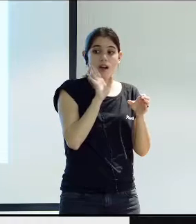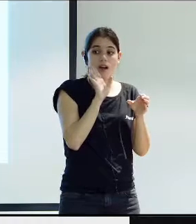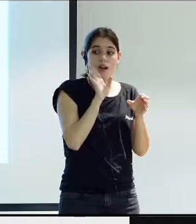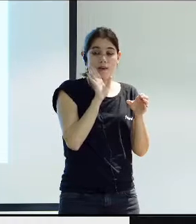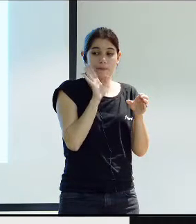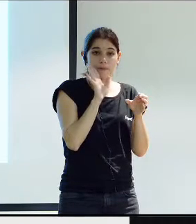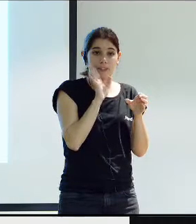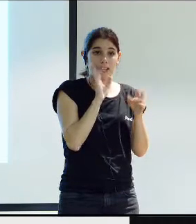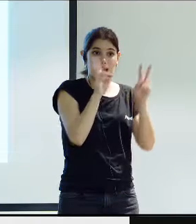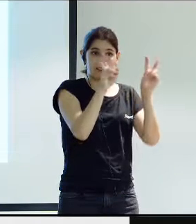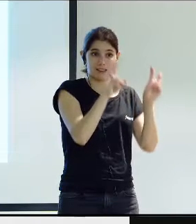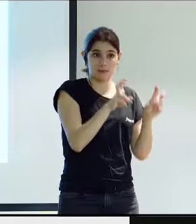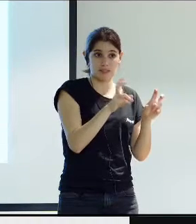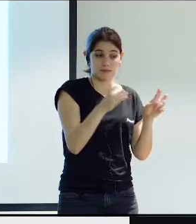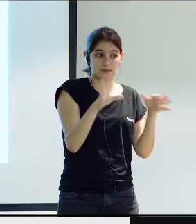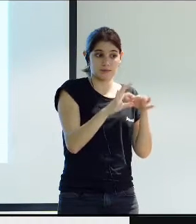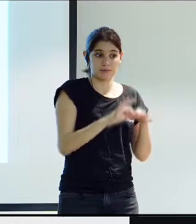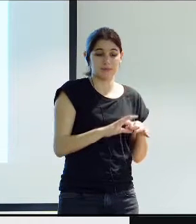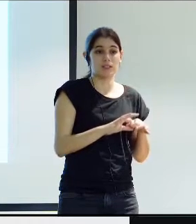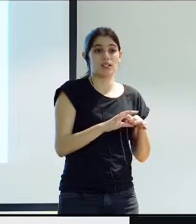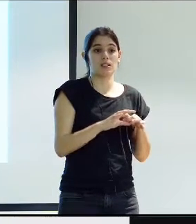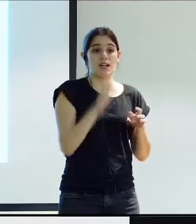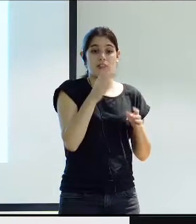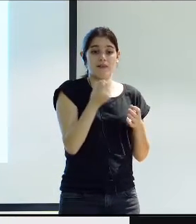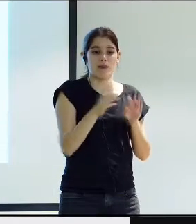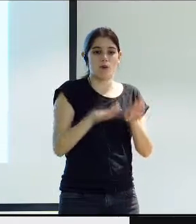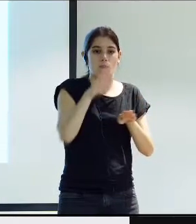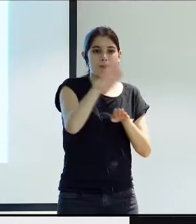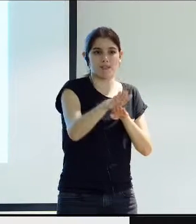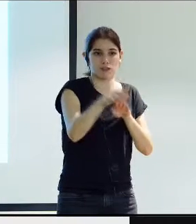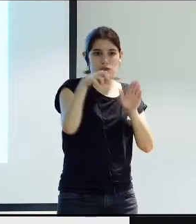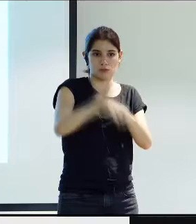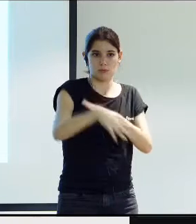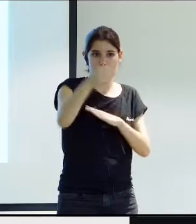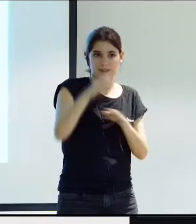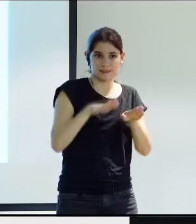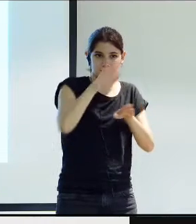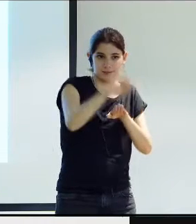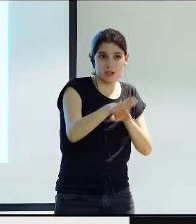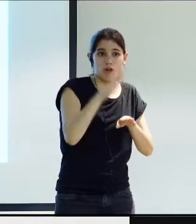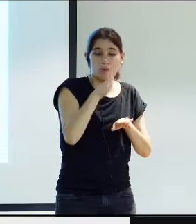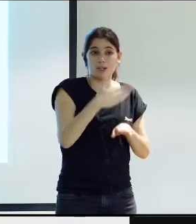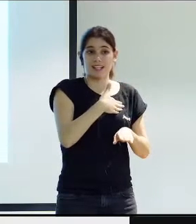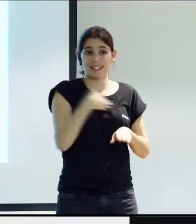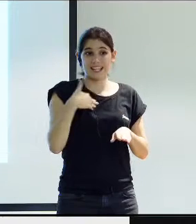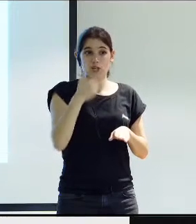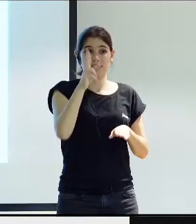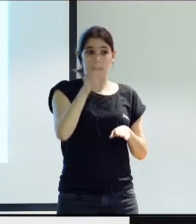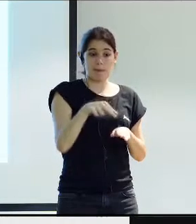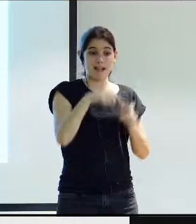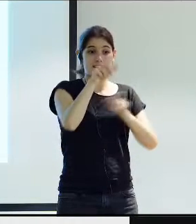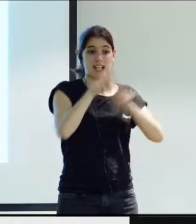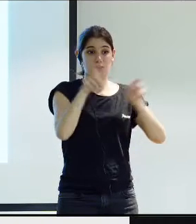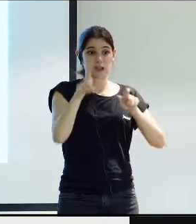But it is also about having the right to choose where to live and whom to live together